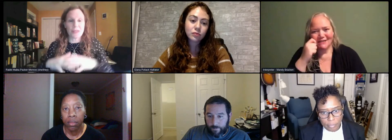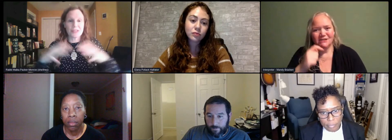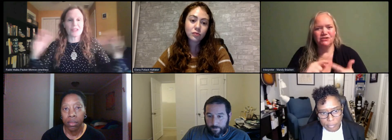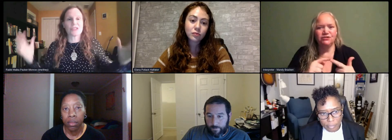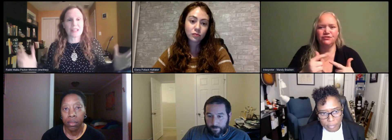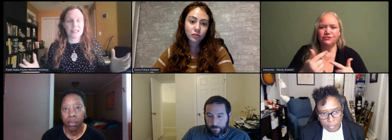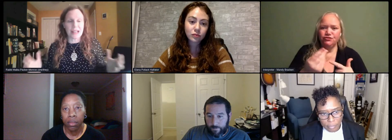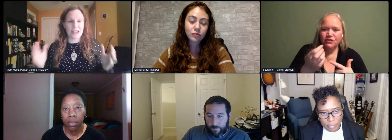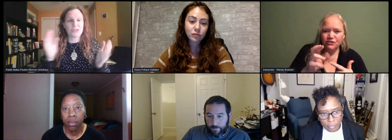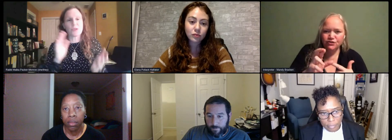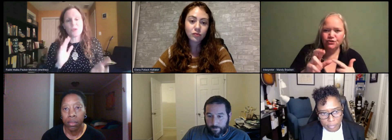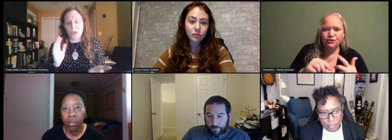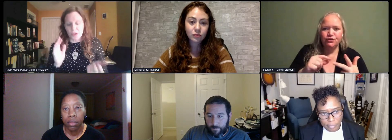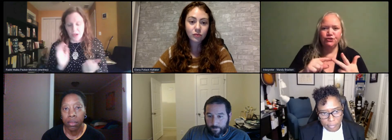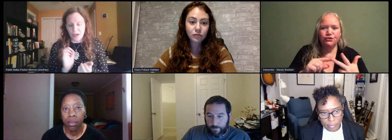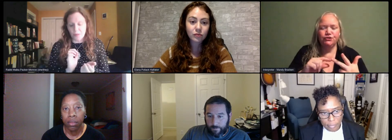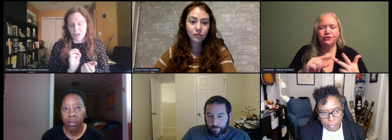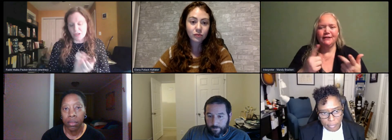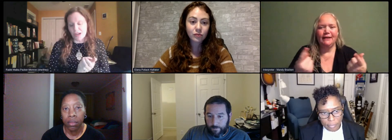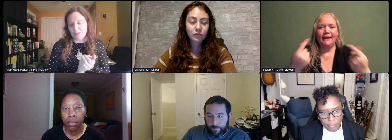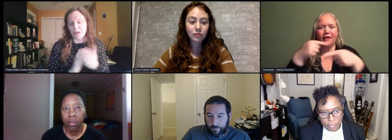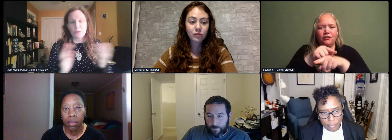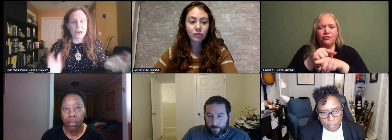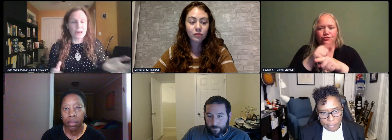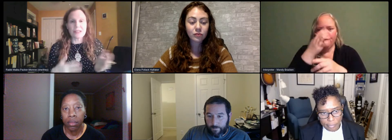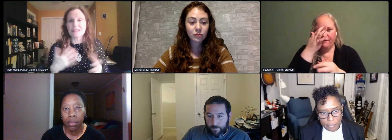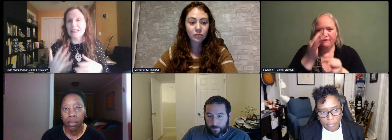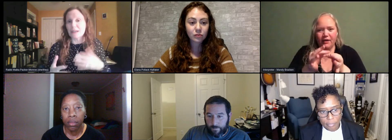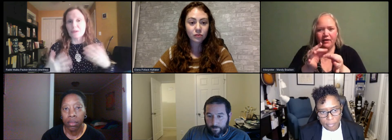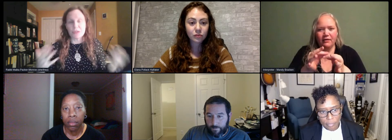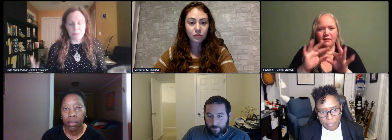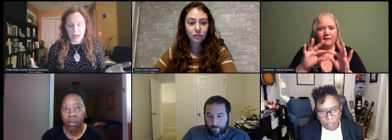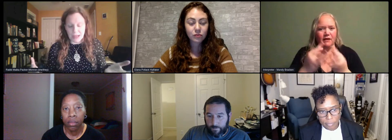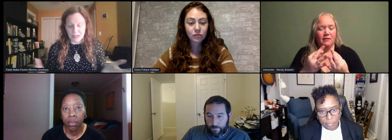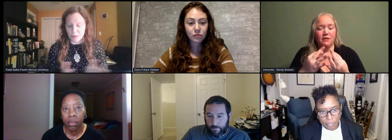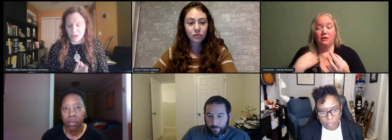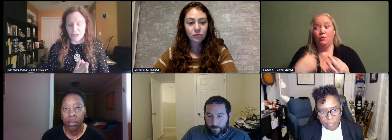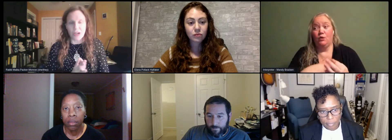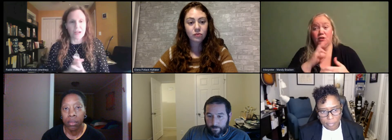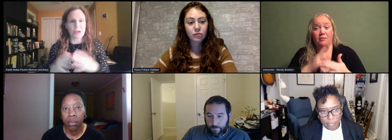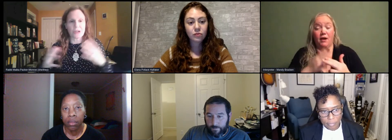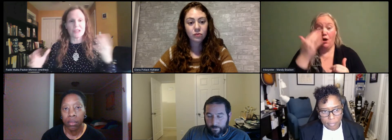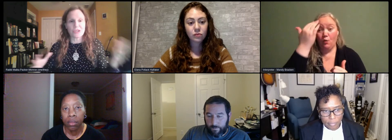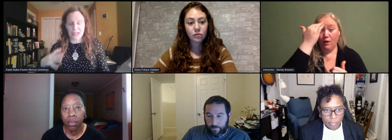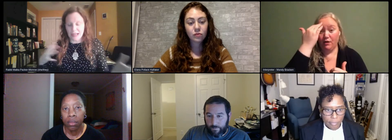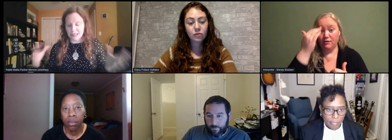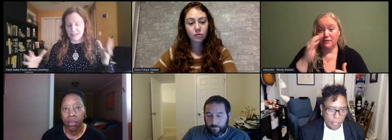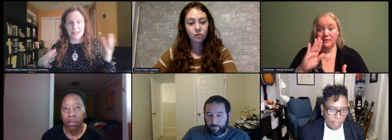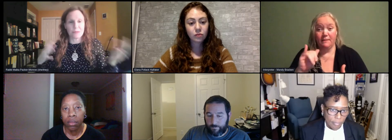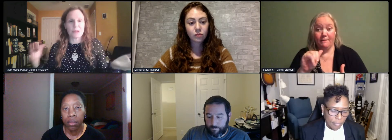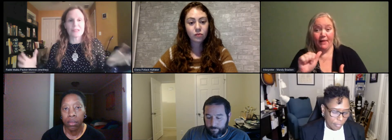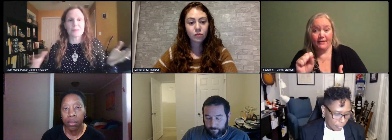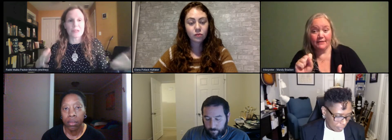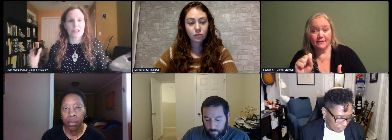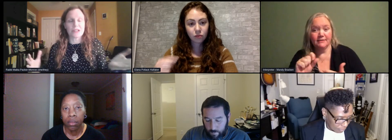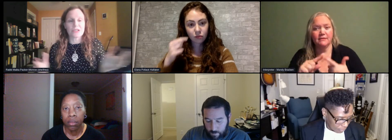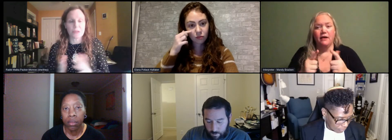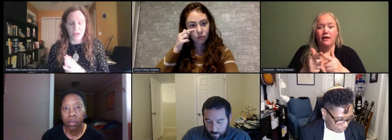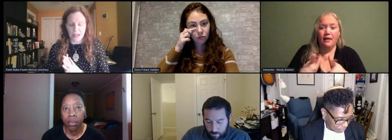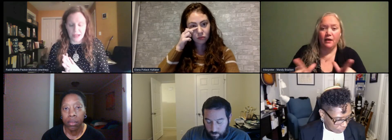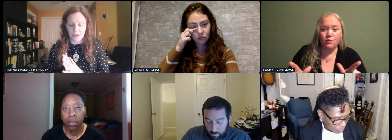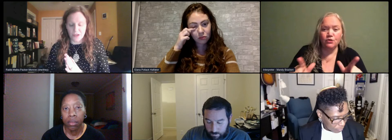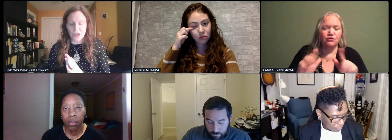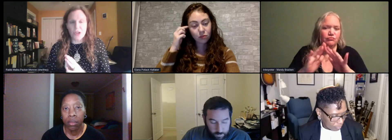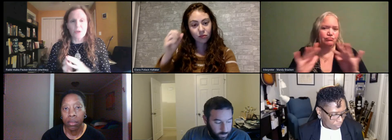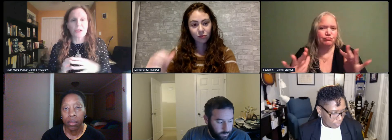So we're going to talk about awareness, language, and bias. We're going to talk about our interconnectedness. What similarities do we all have? We're going to talk